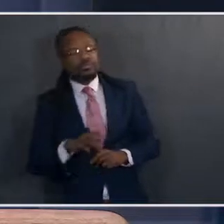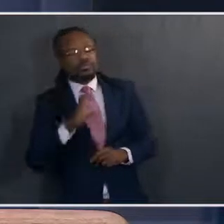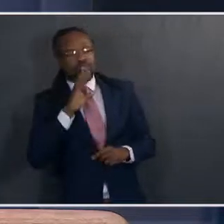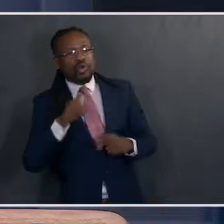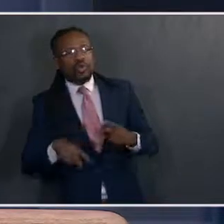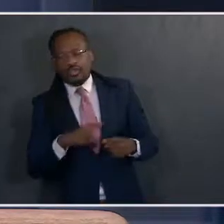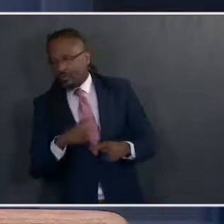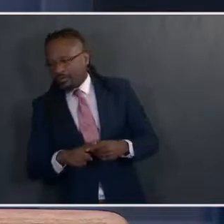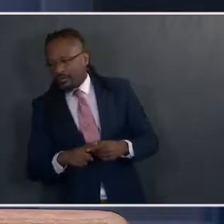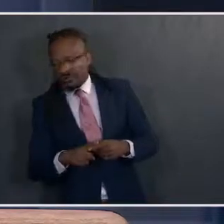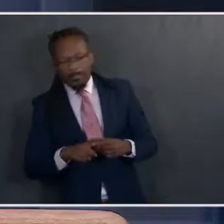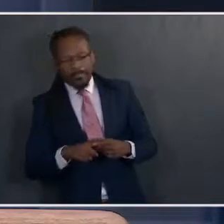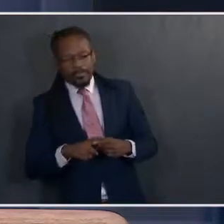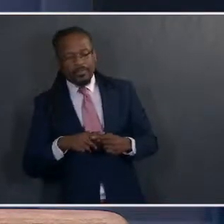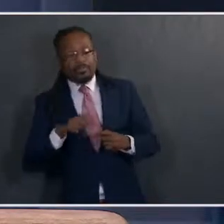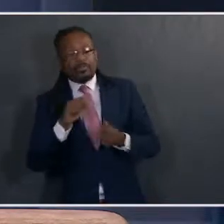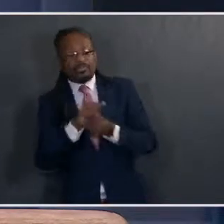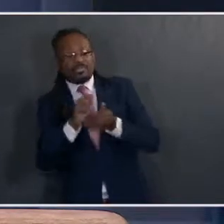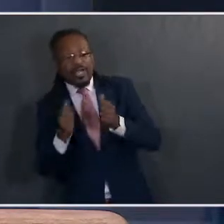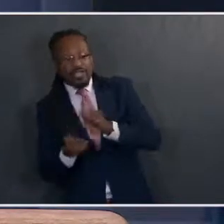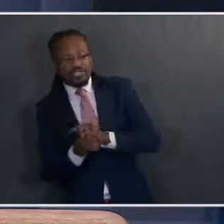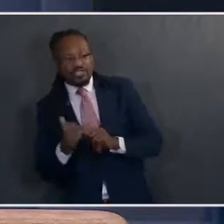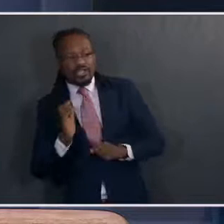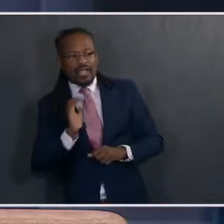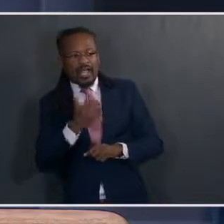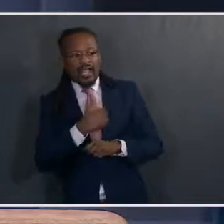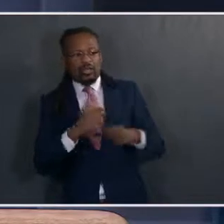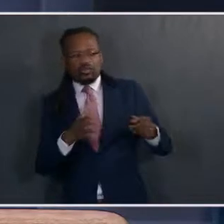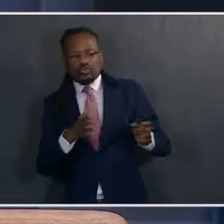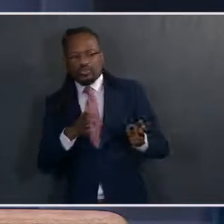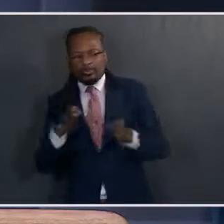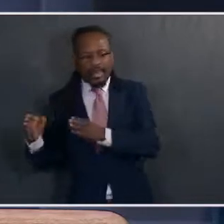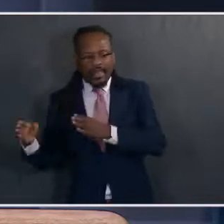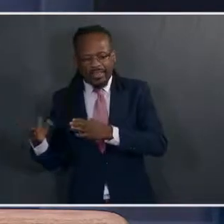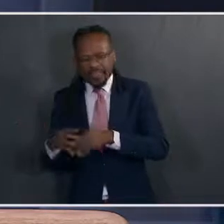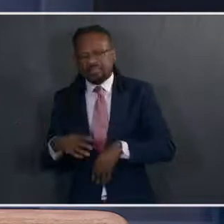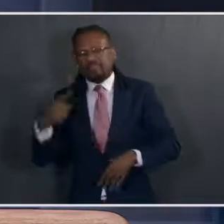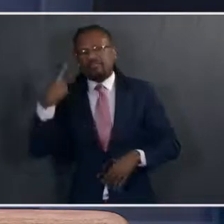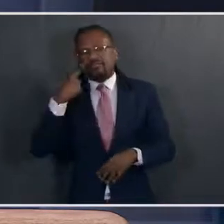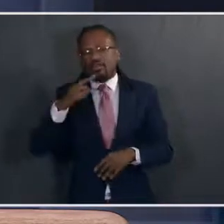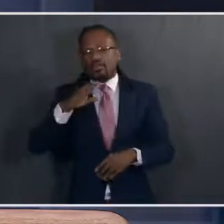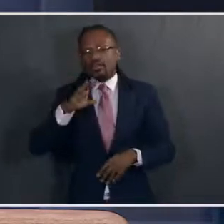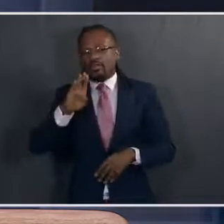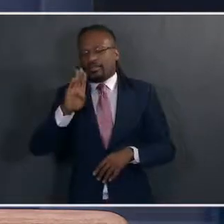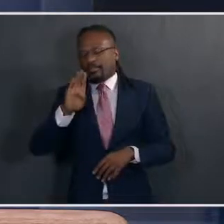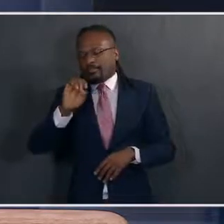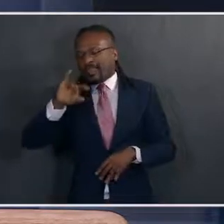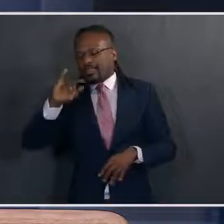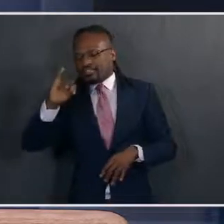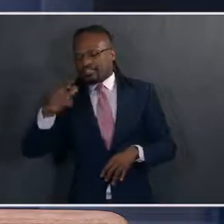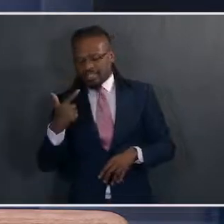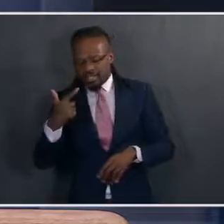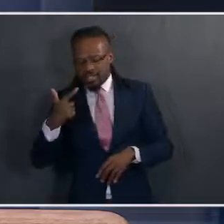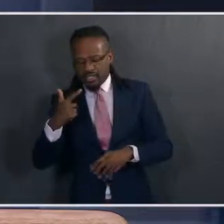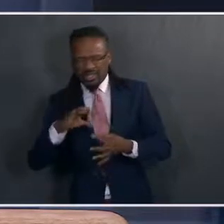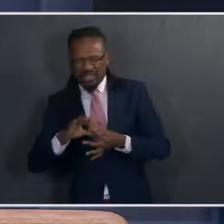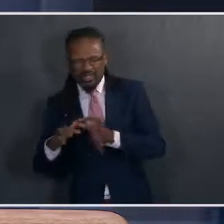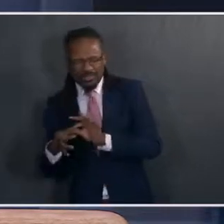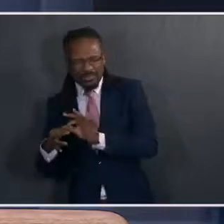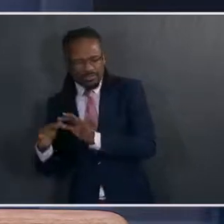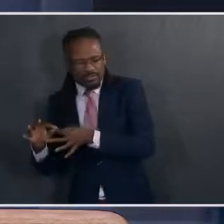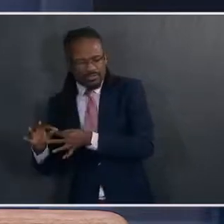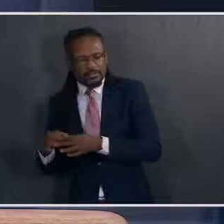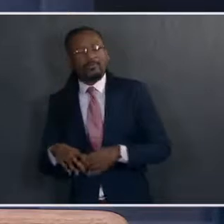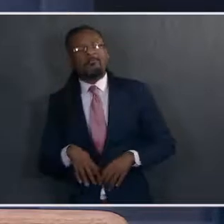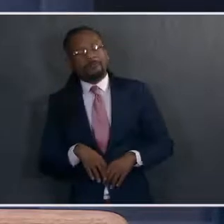about changing our posture or our plans as it relates to the Beijing Olympics. We consult, of course, closely with